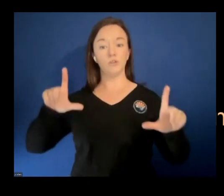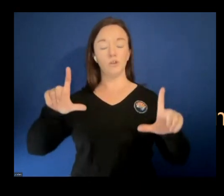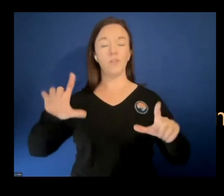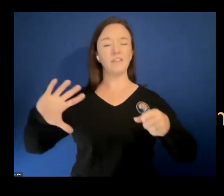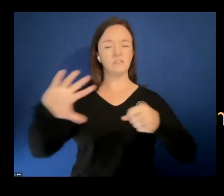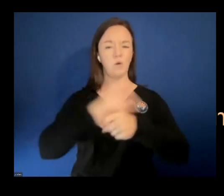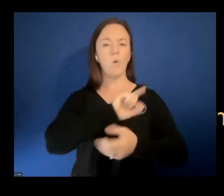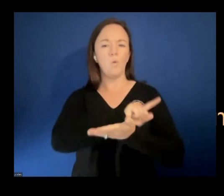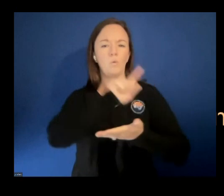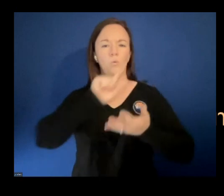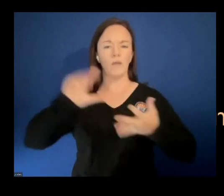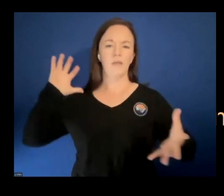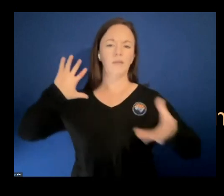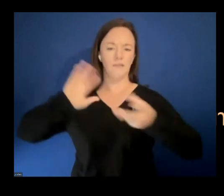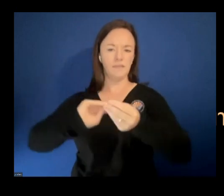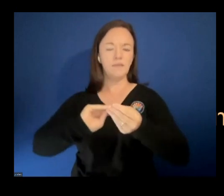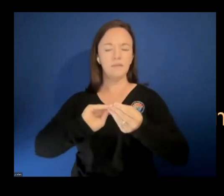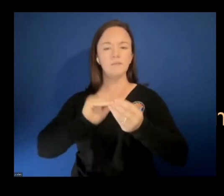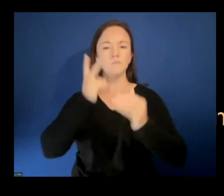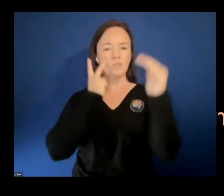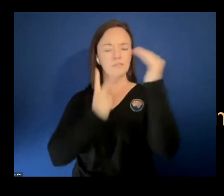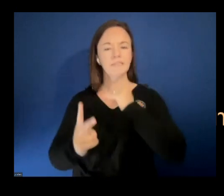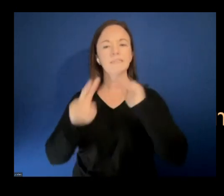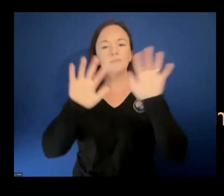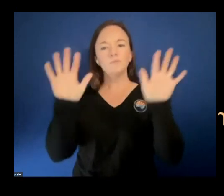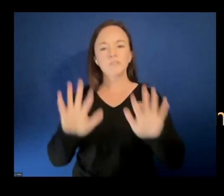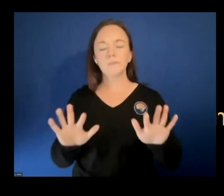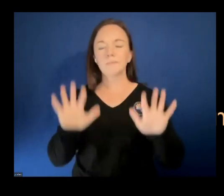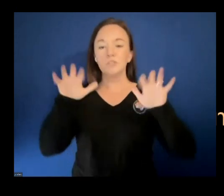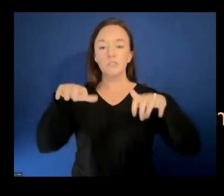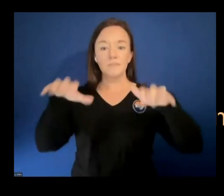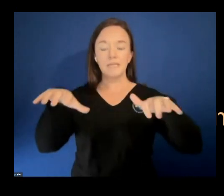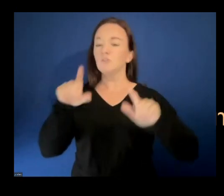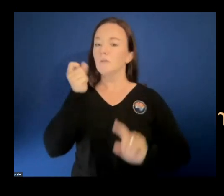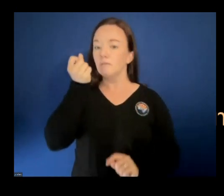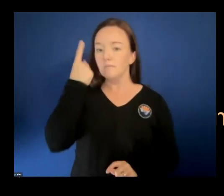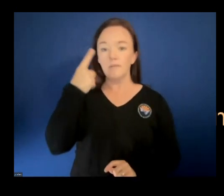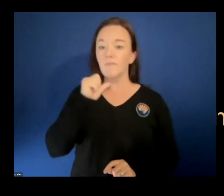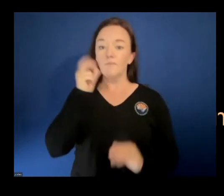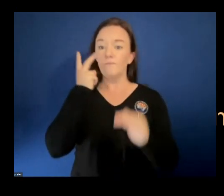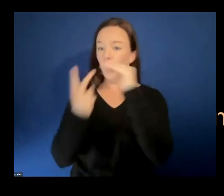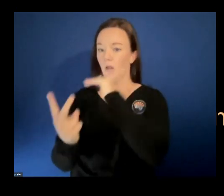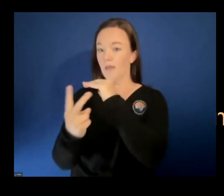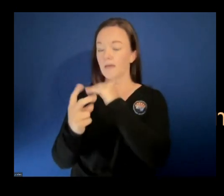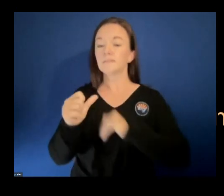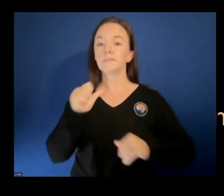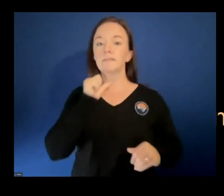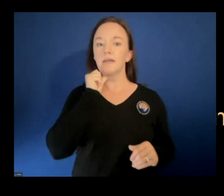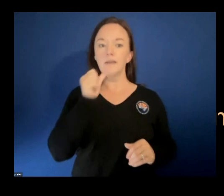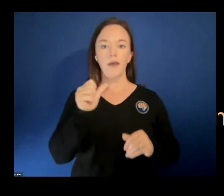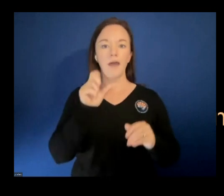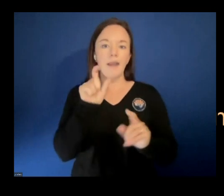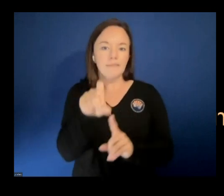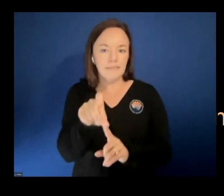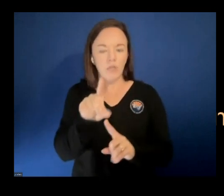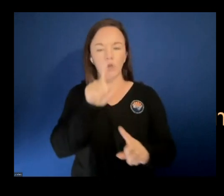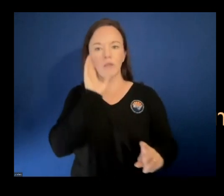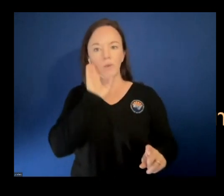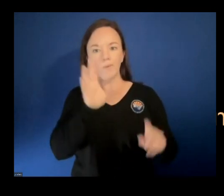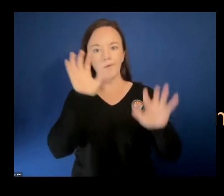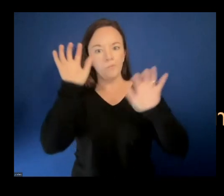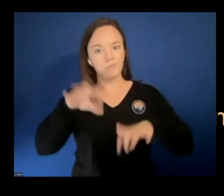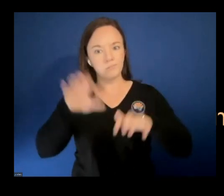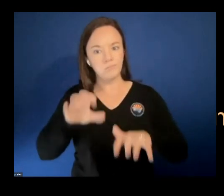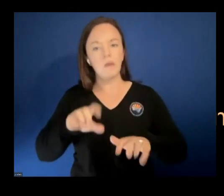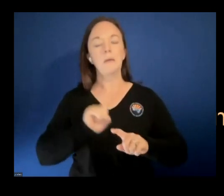looking at quite a bit of precipitation. Now this is forecast. This isn't what we're totally expecting. But this is just a forecast precipitation. And as